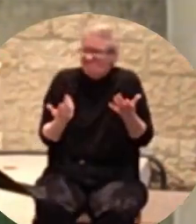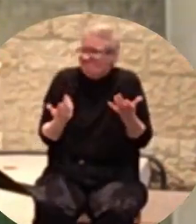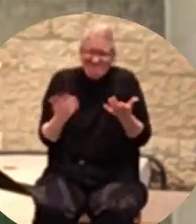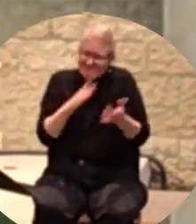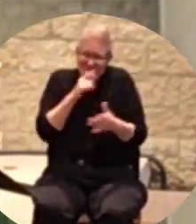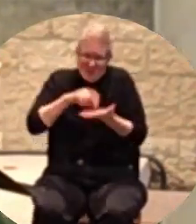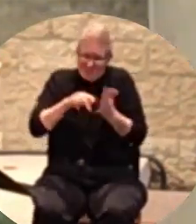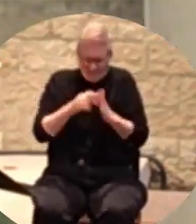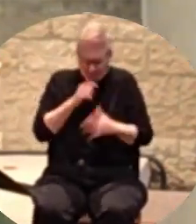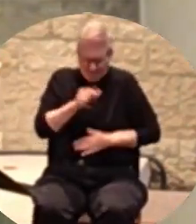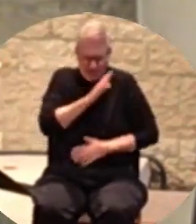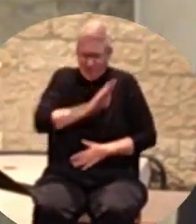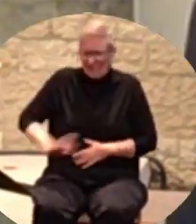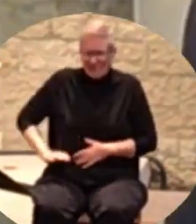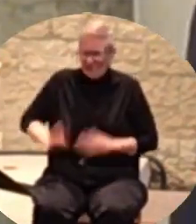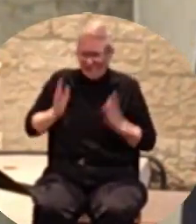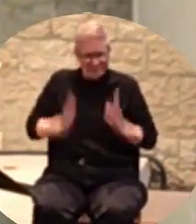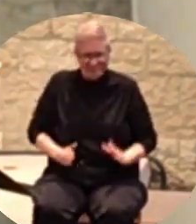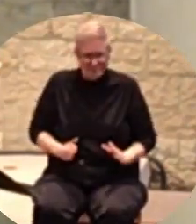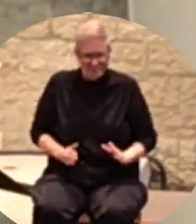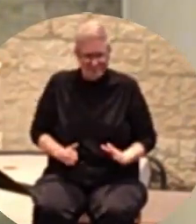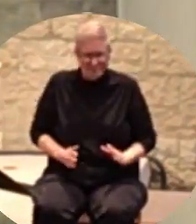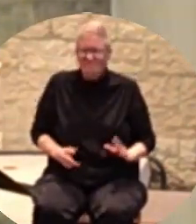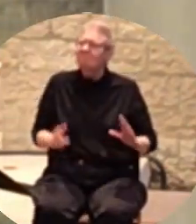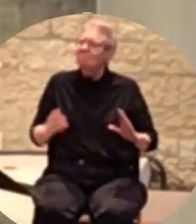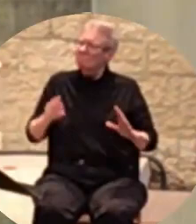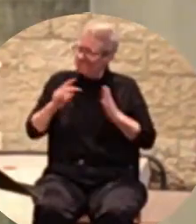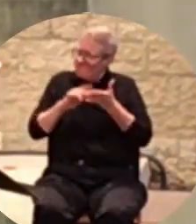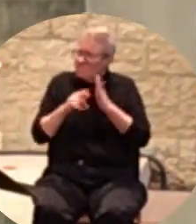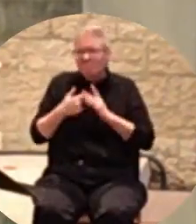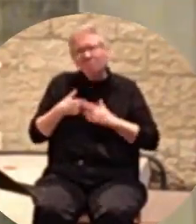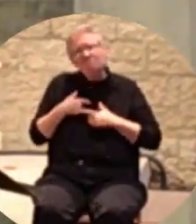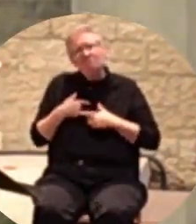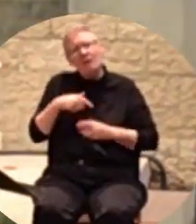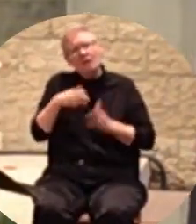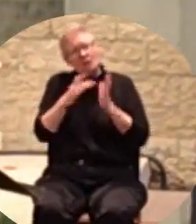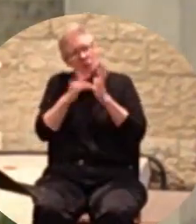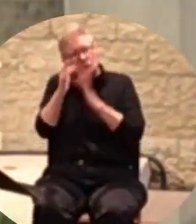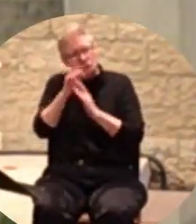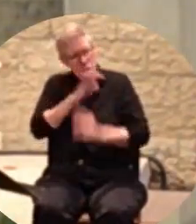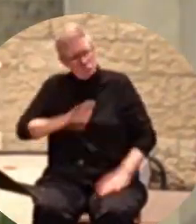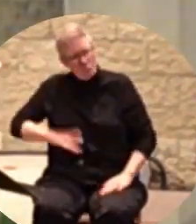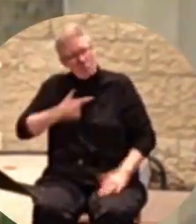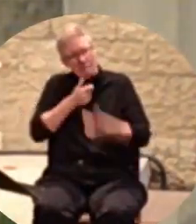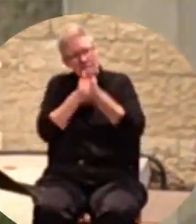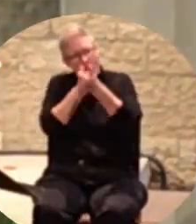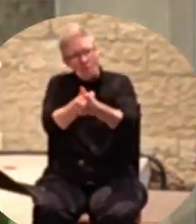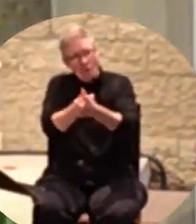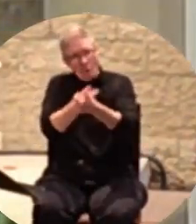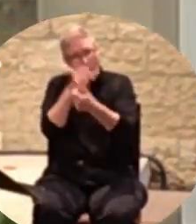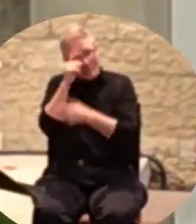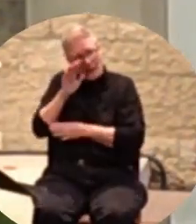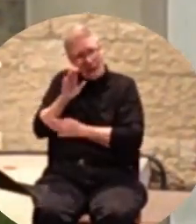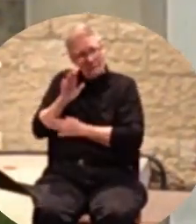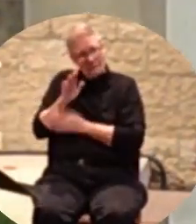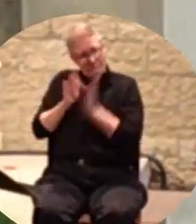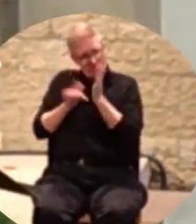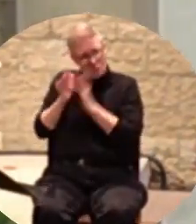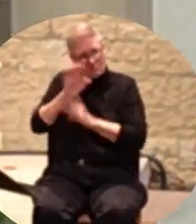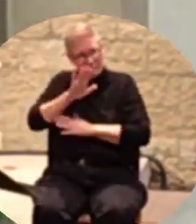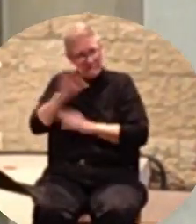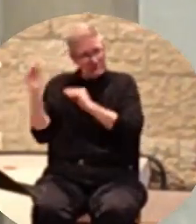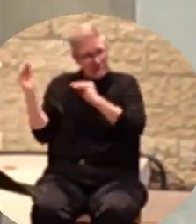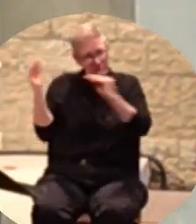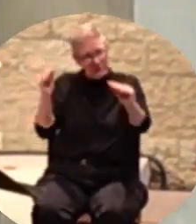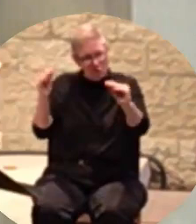me from being Christian. Therefore, I follow the teachings of Jesus Christ. And because of the teachings of Jesus Christ, I am